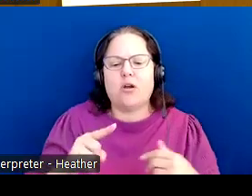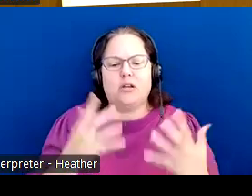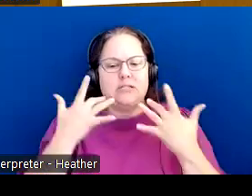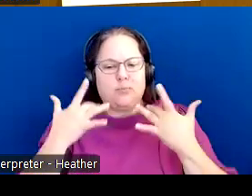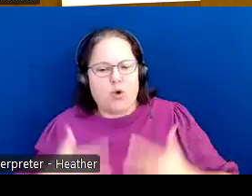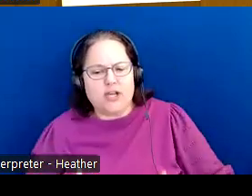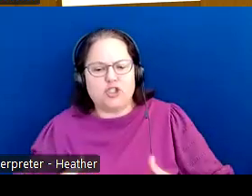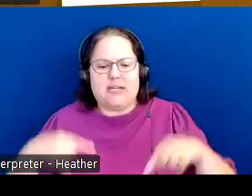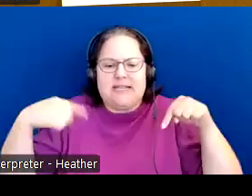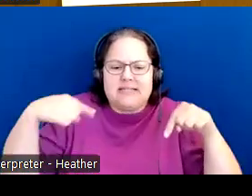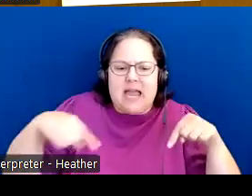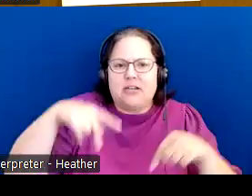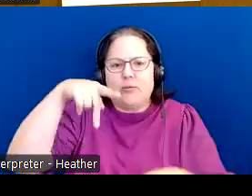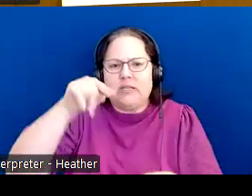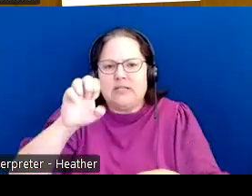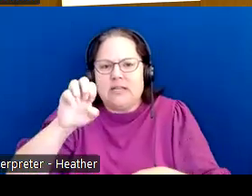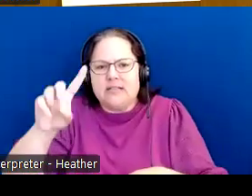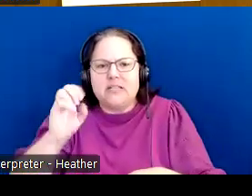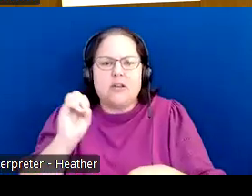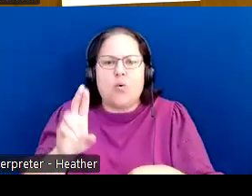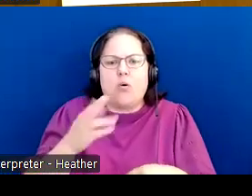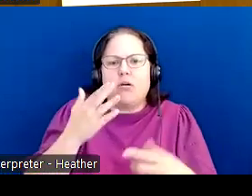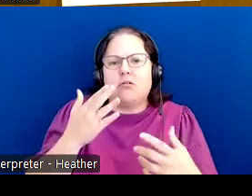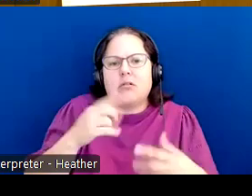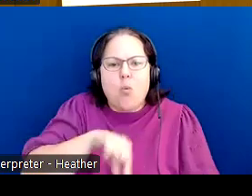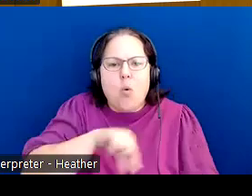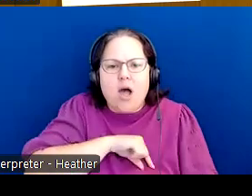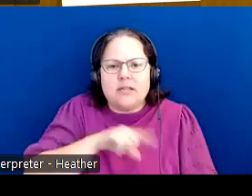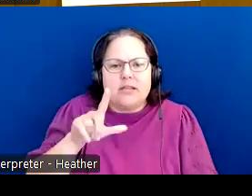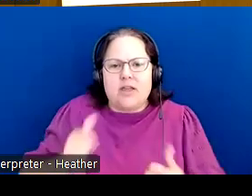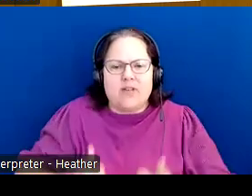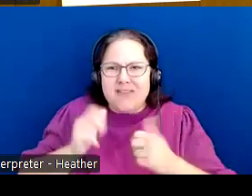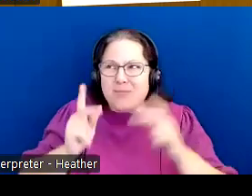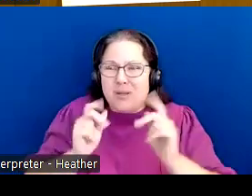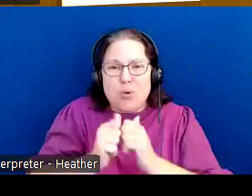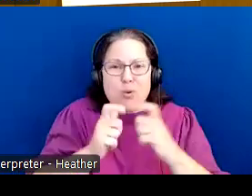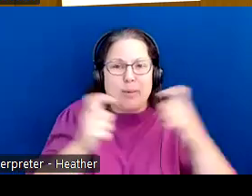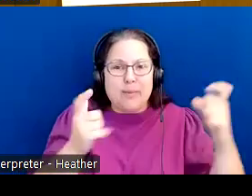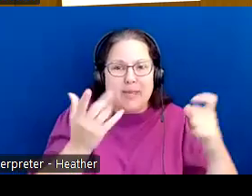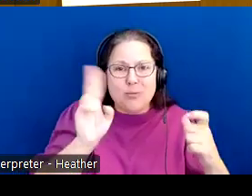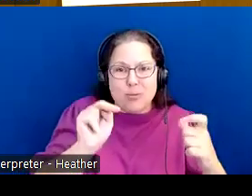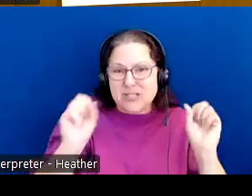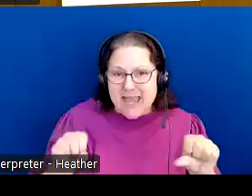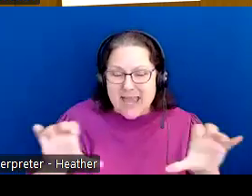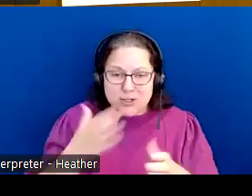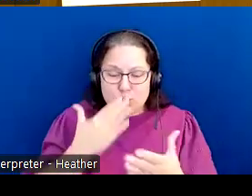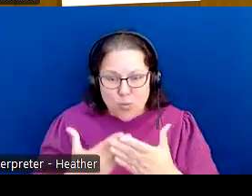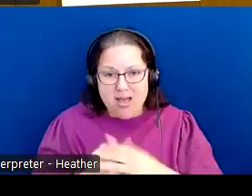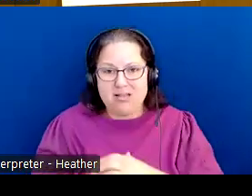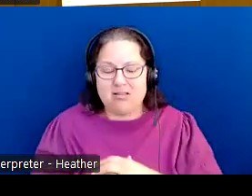of life. We have all now seen examples of people with very large burns do really well, and that's